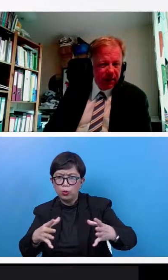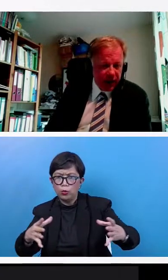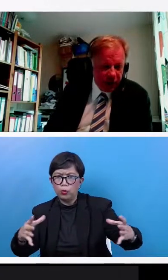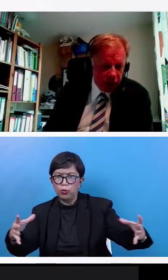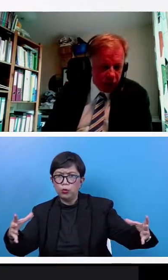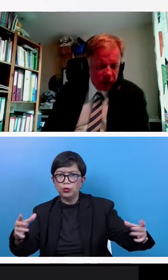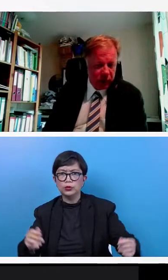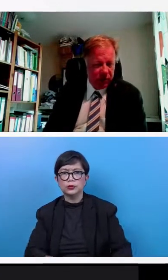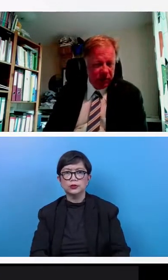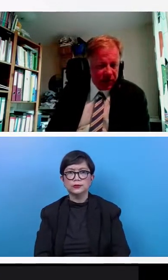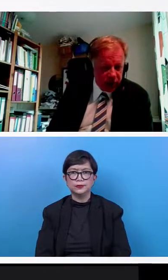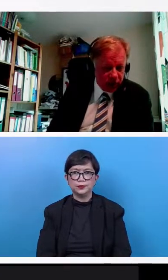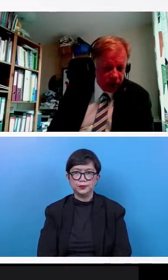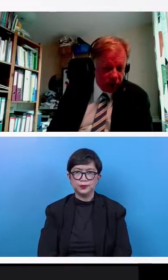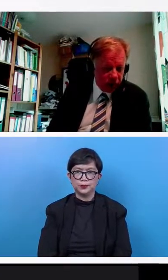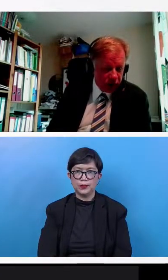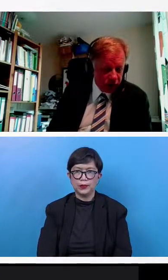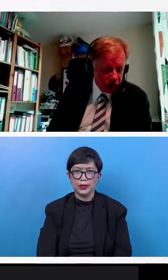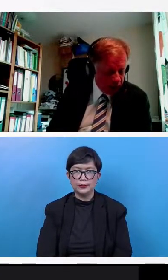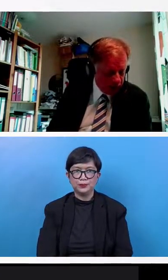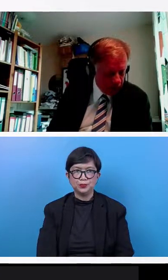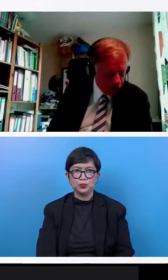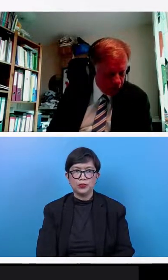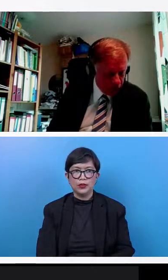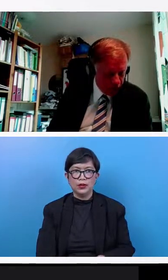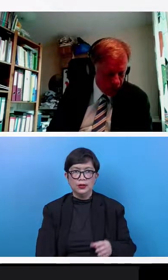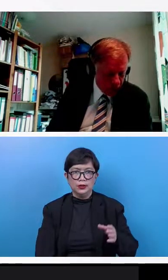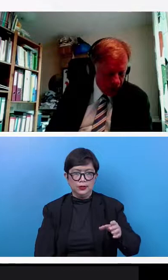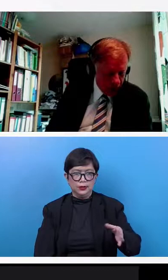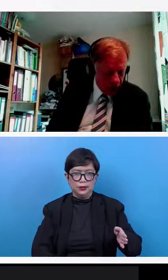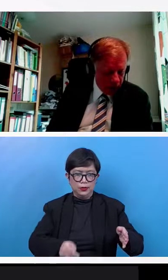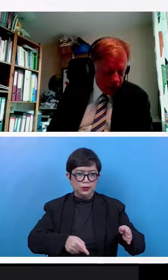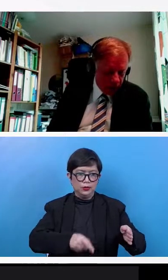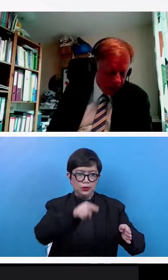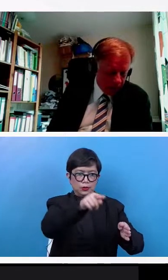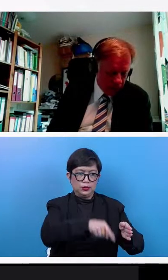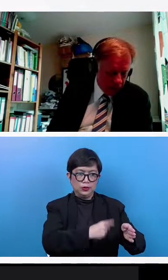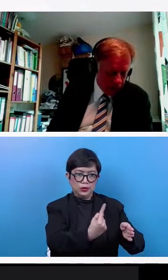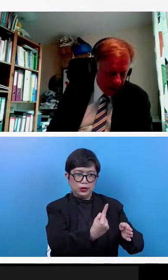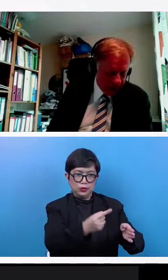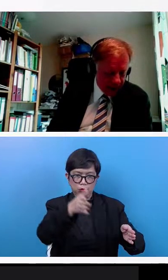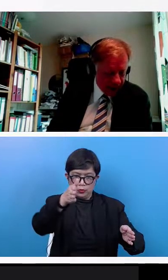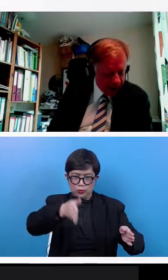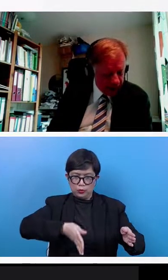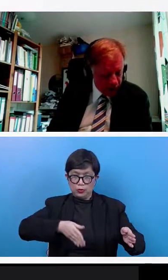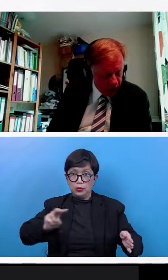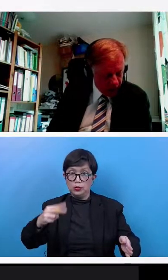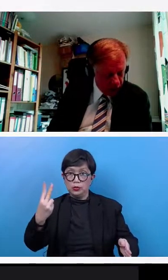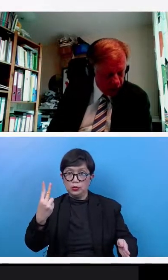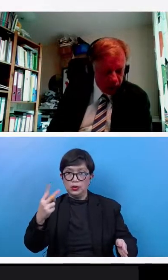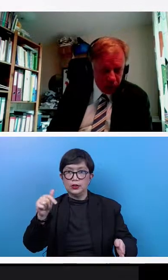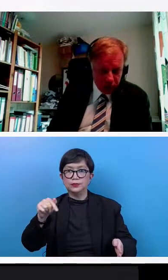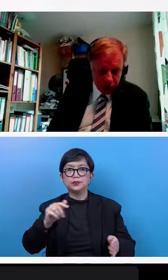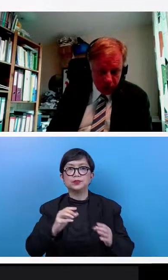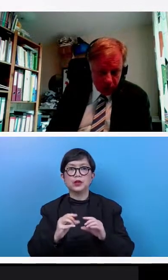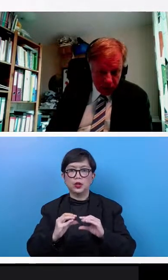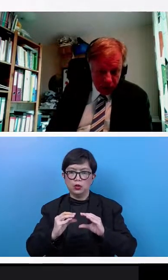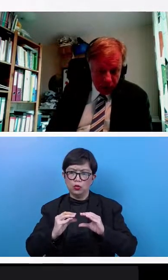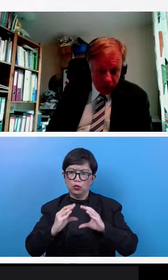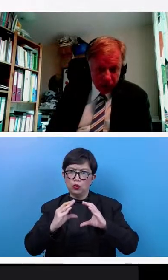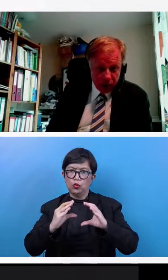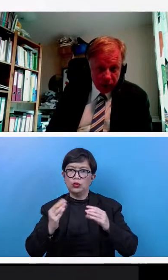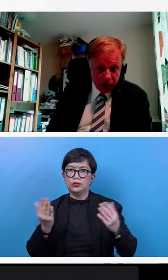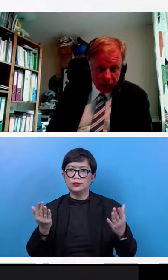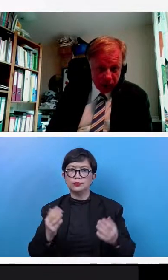The second part of lessons learned to be improved or to better take into account.